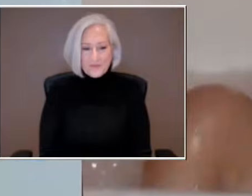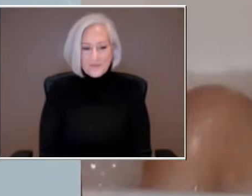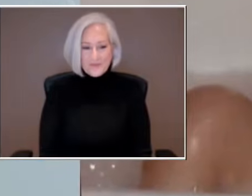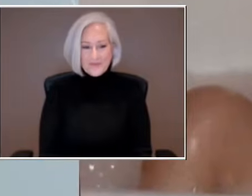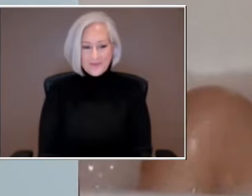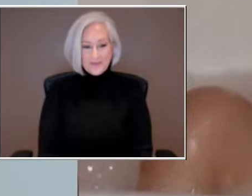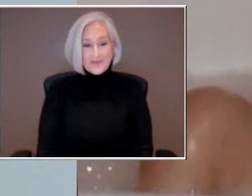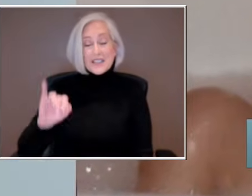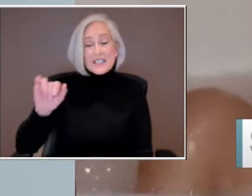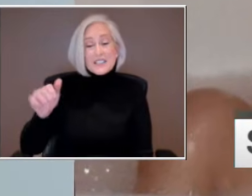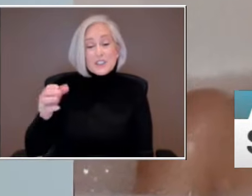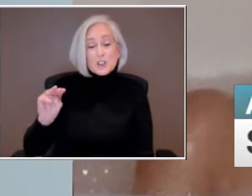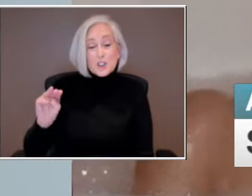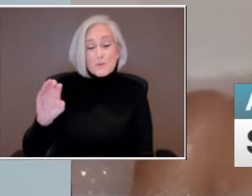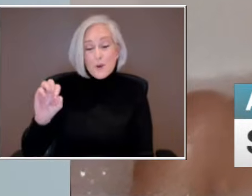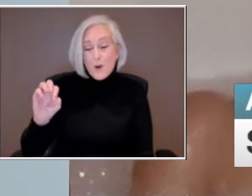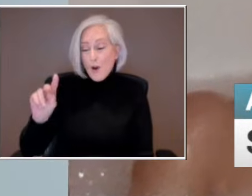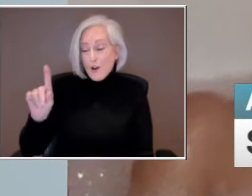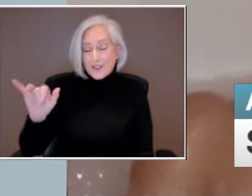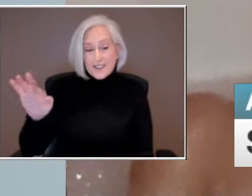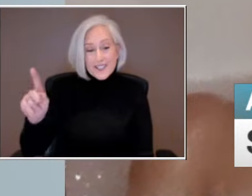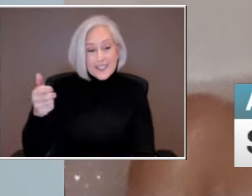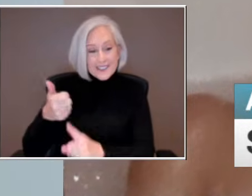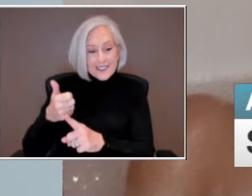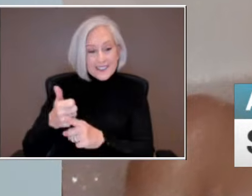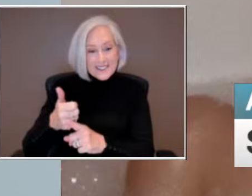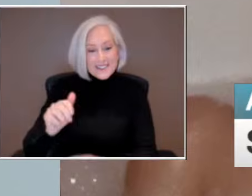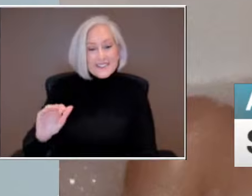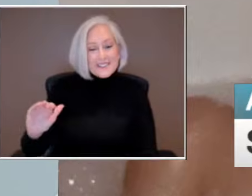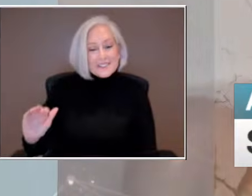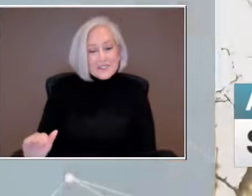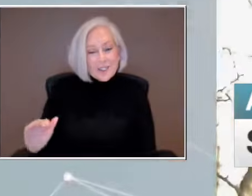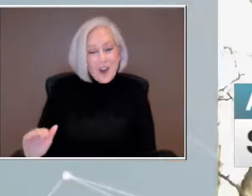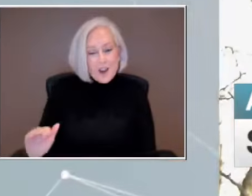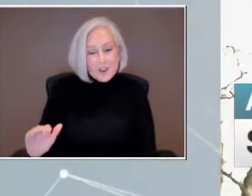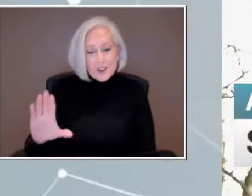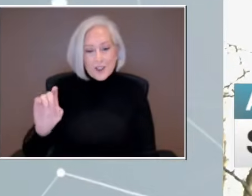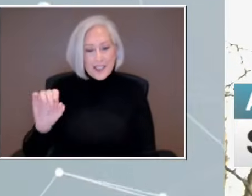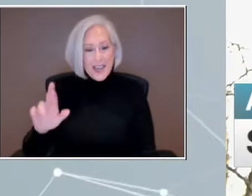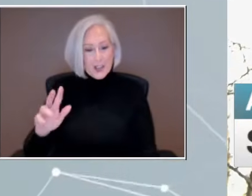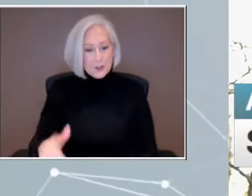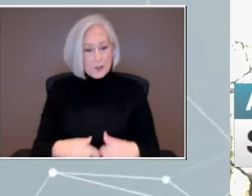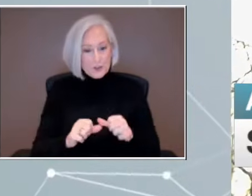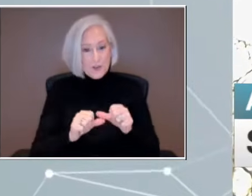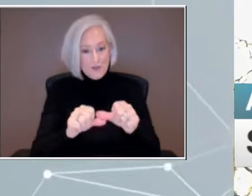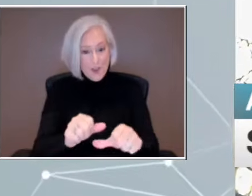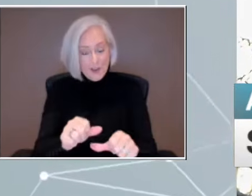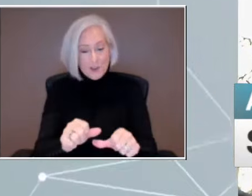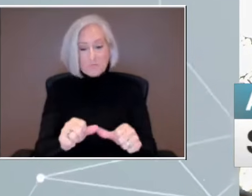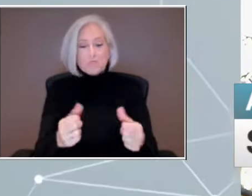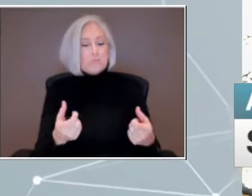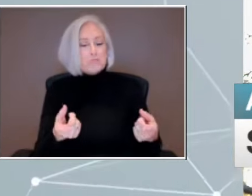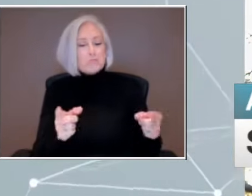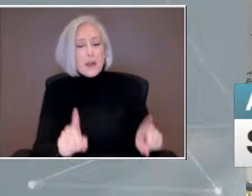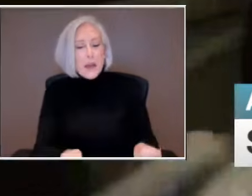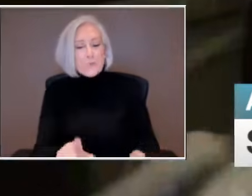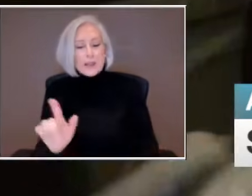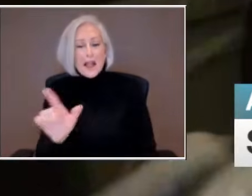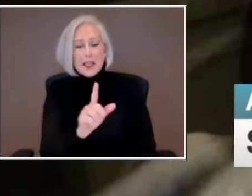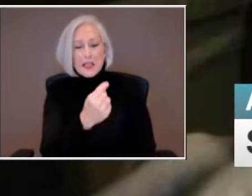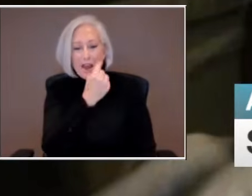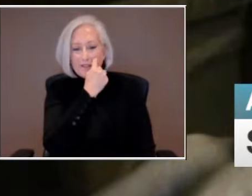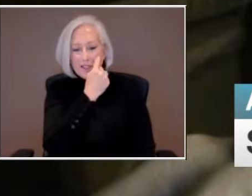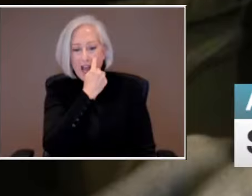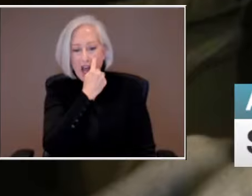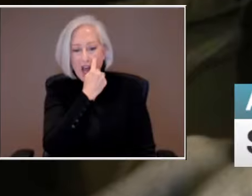Jim Ondick is a childhood cancer survivor, and that cancer cost him his left eye. Decades later, he had cancer again,